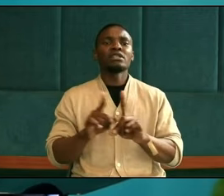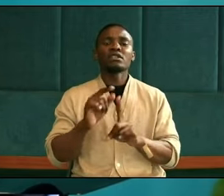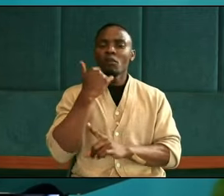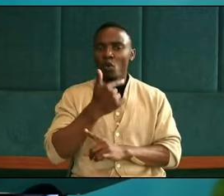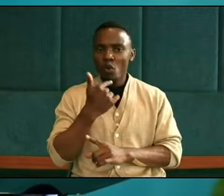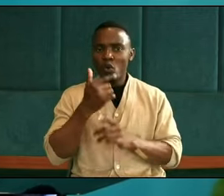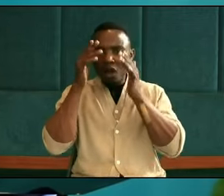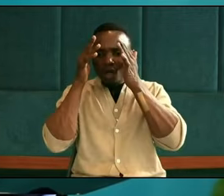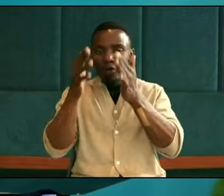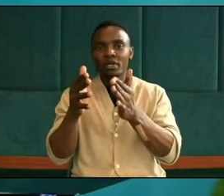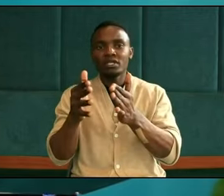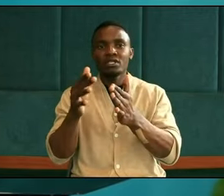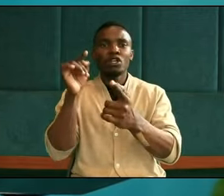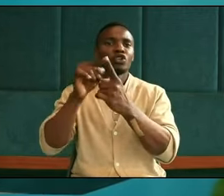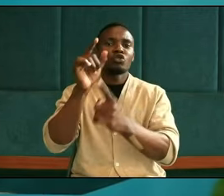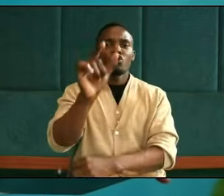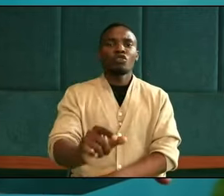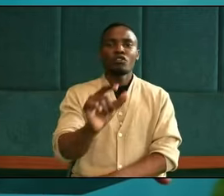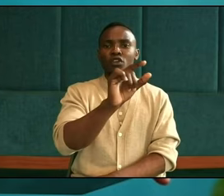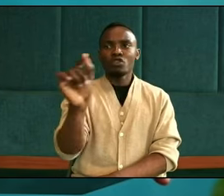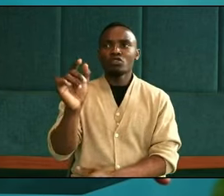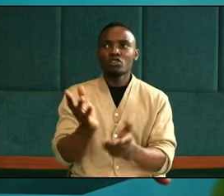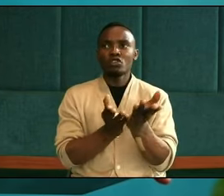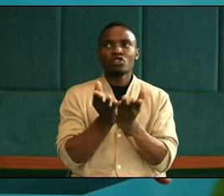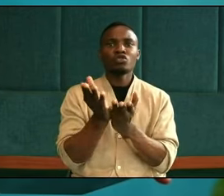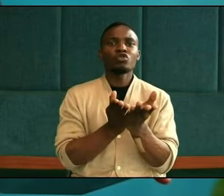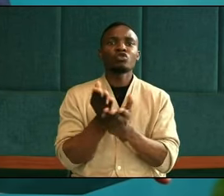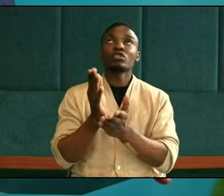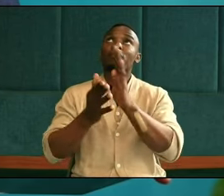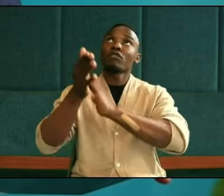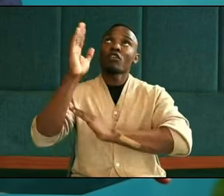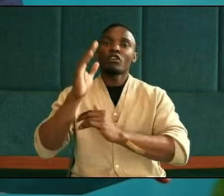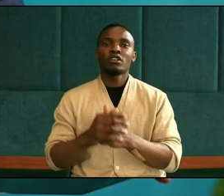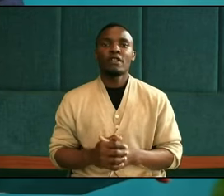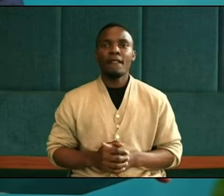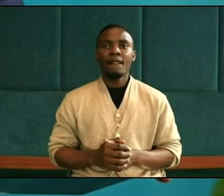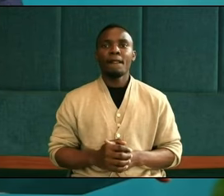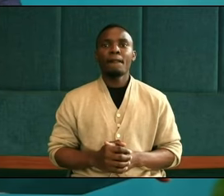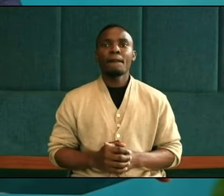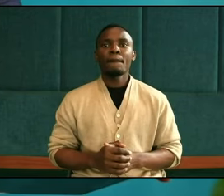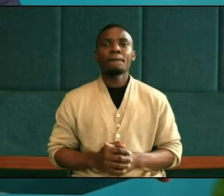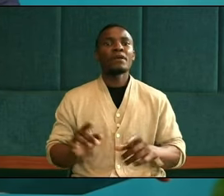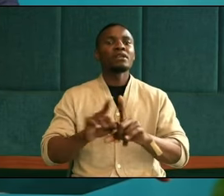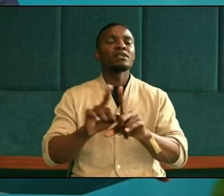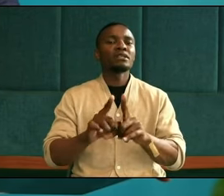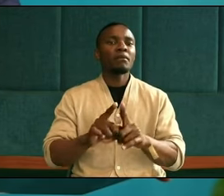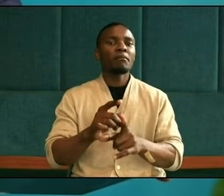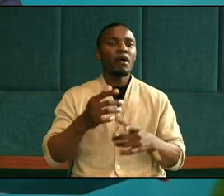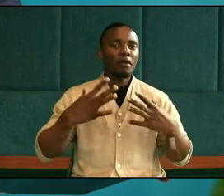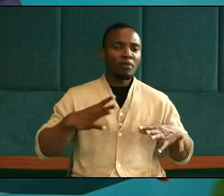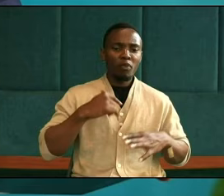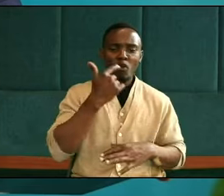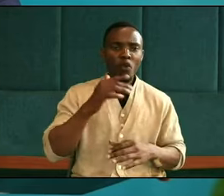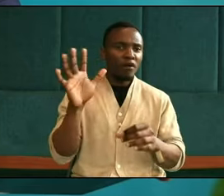committed to the cause, to the service in God's vineyard. Men full of compassion,